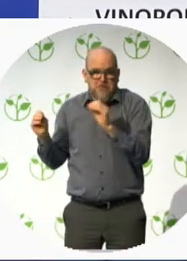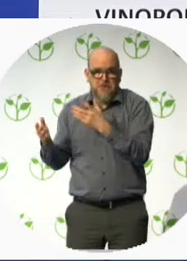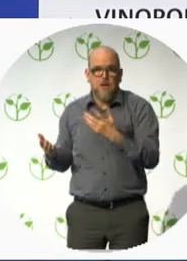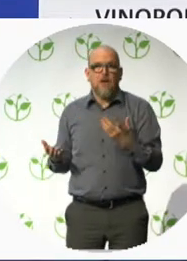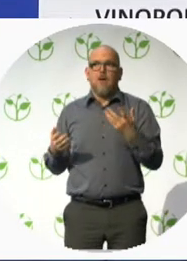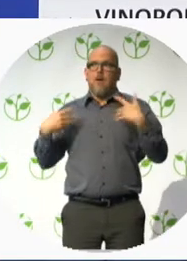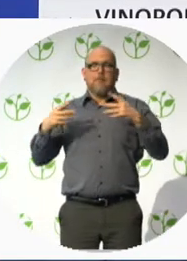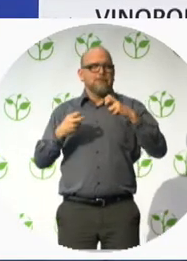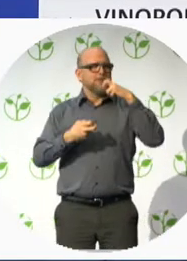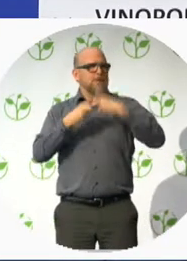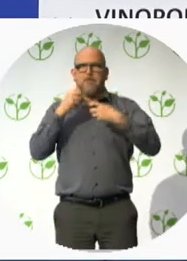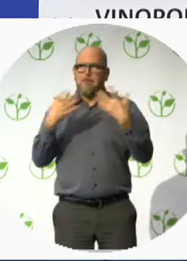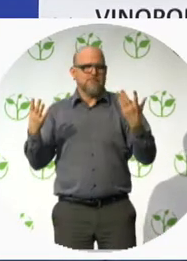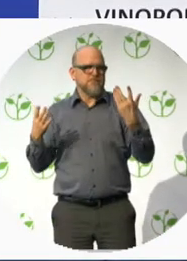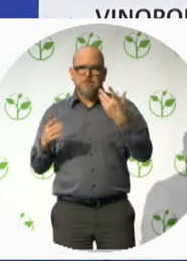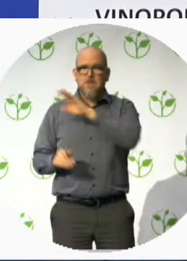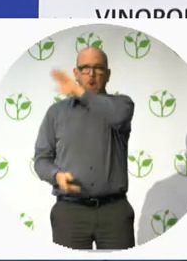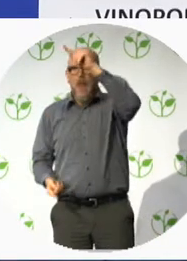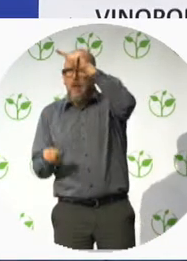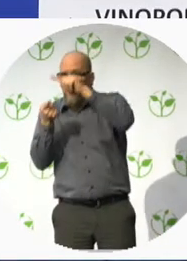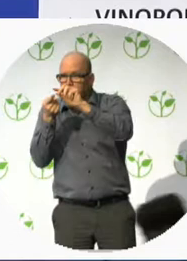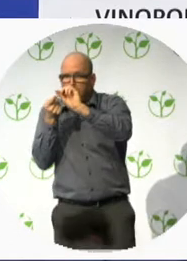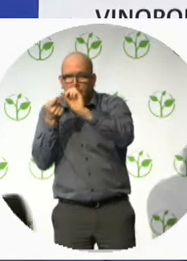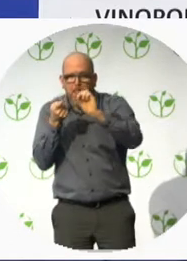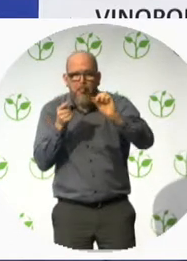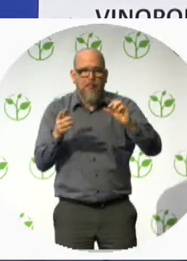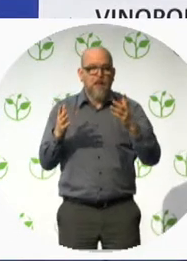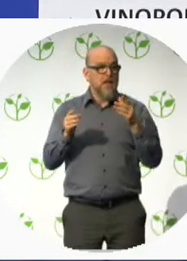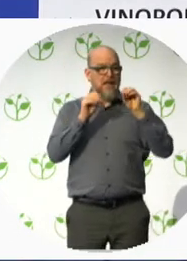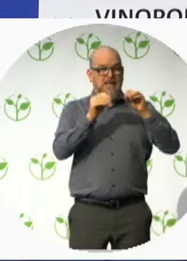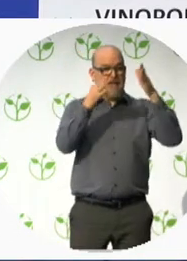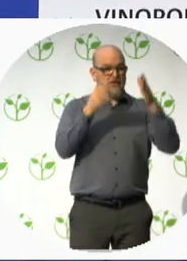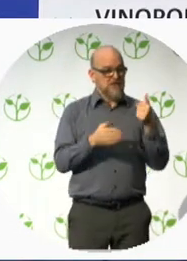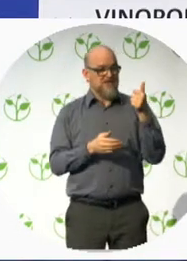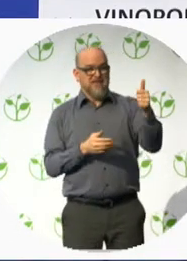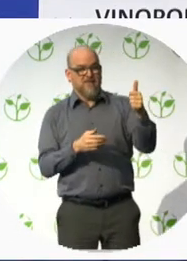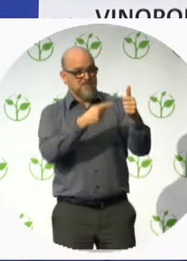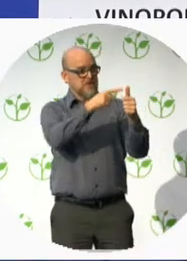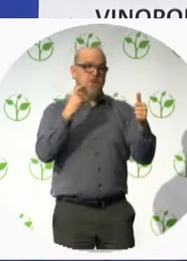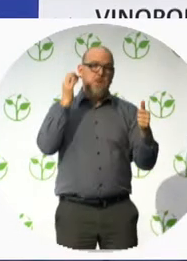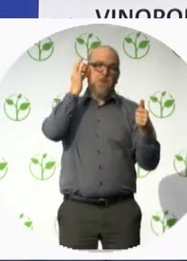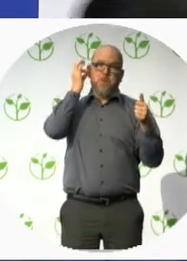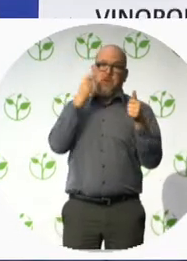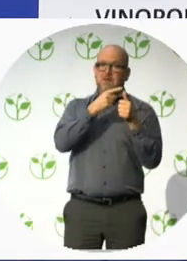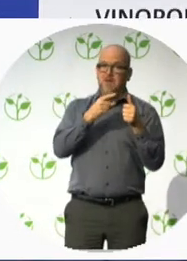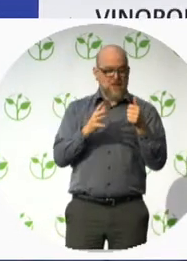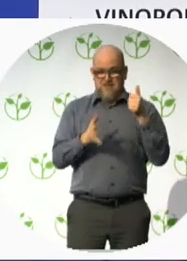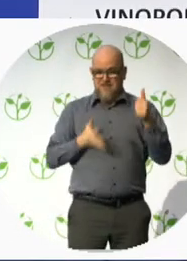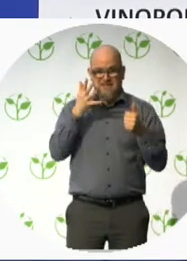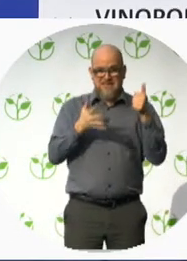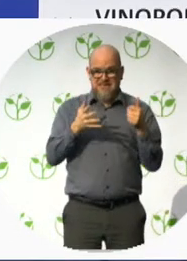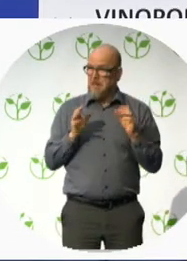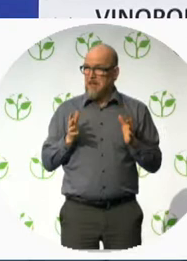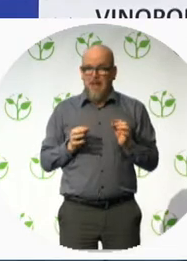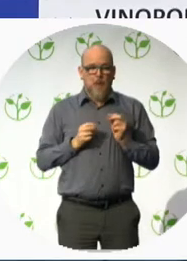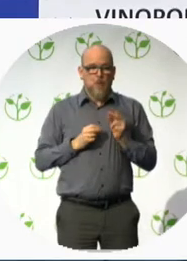all the teachers that are working there are undereducated and hearing. So as